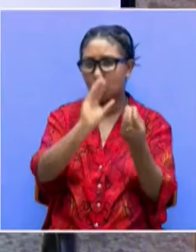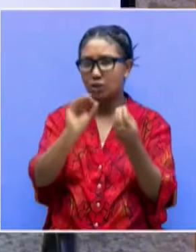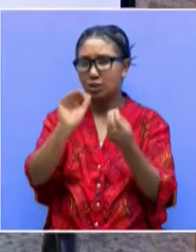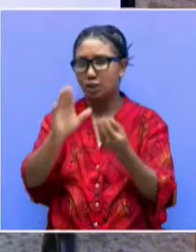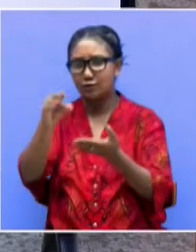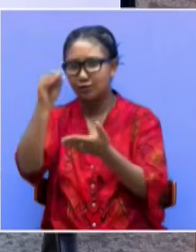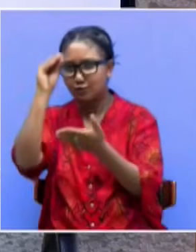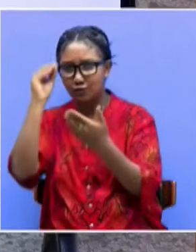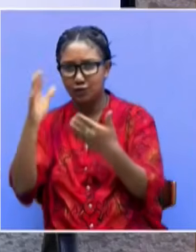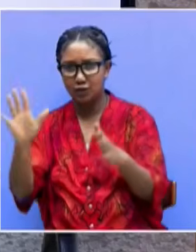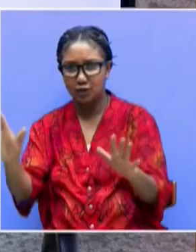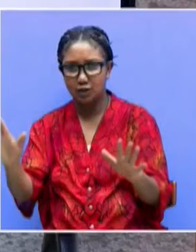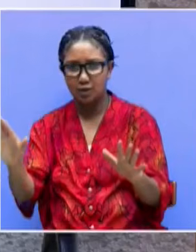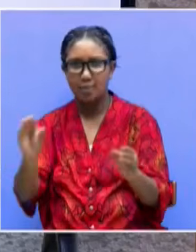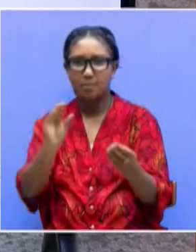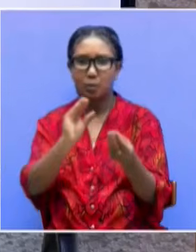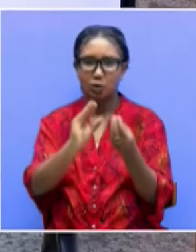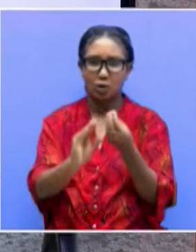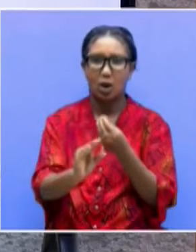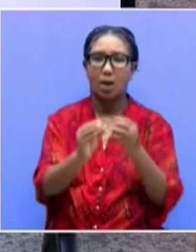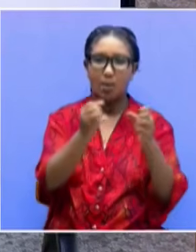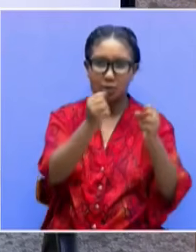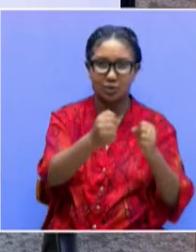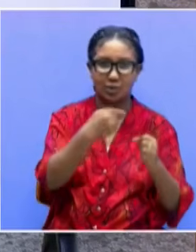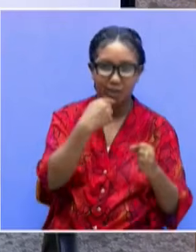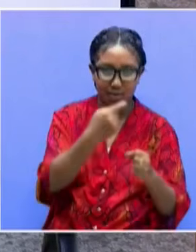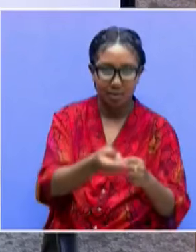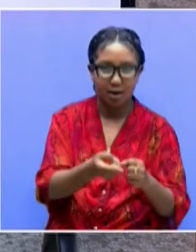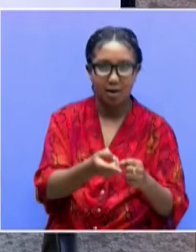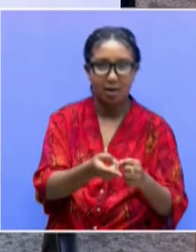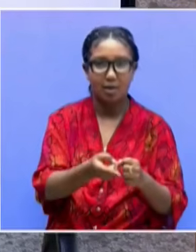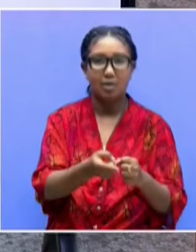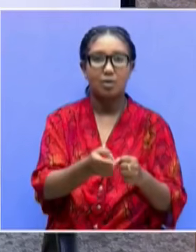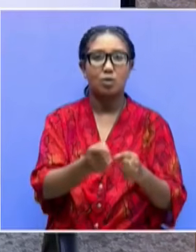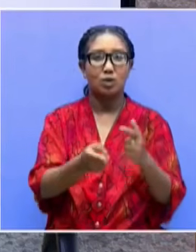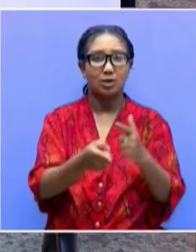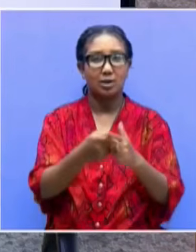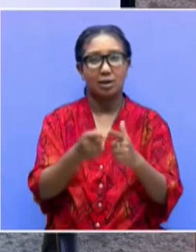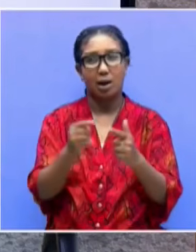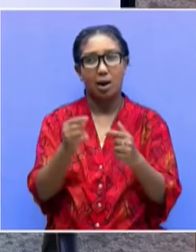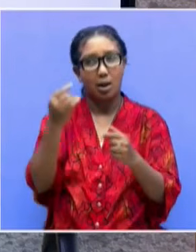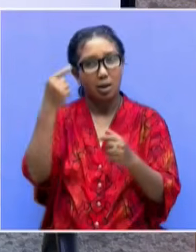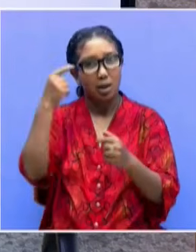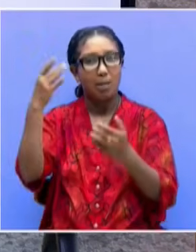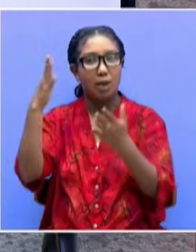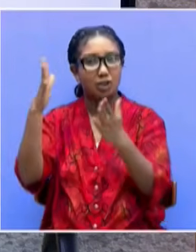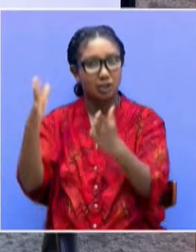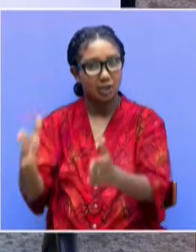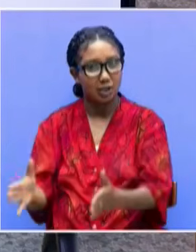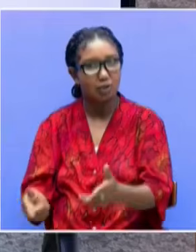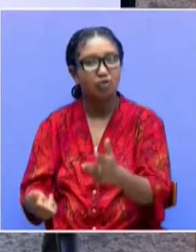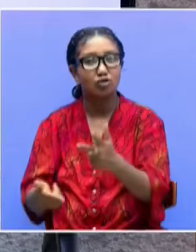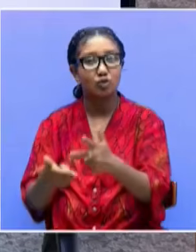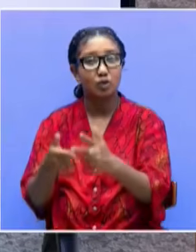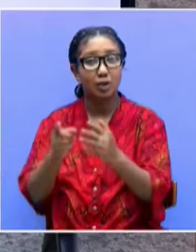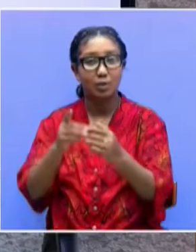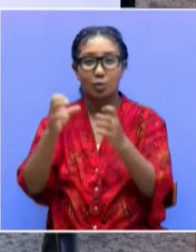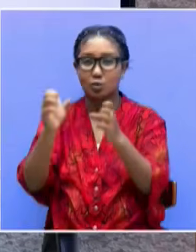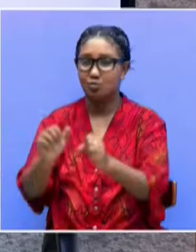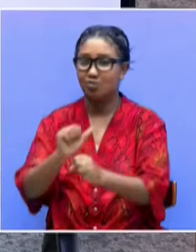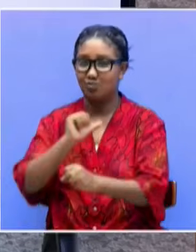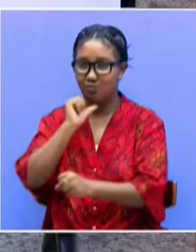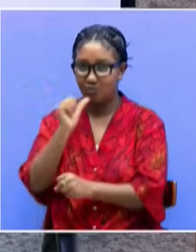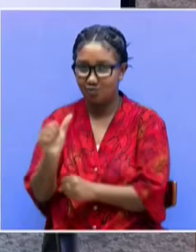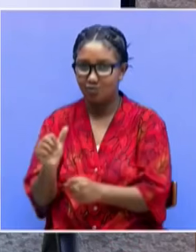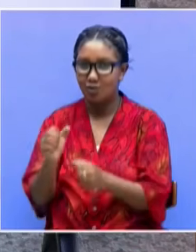1, or possibility condition, the improbable or imaginary condition, and this